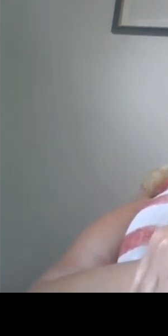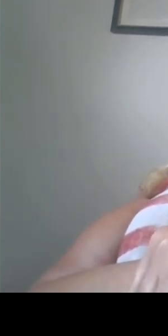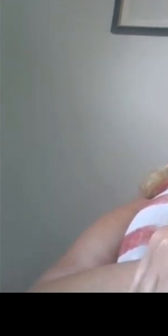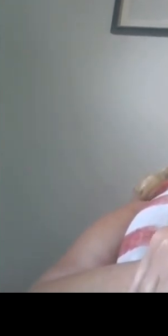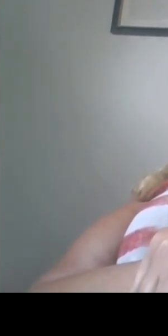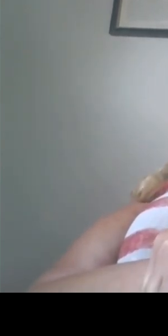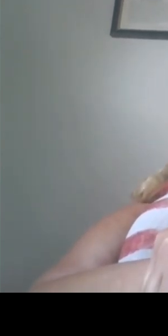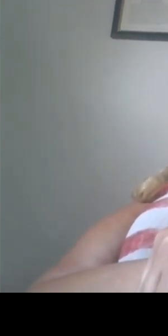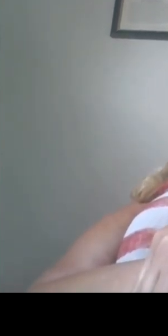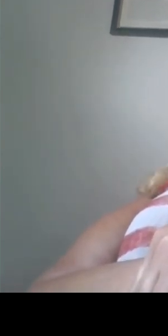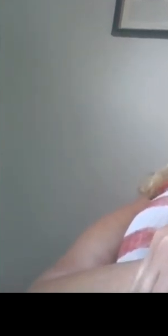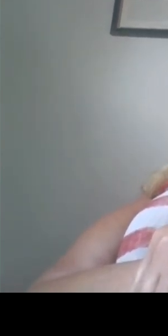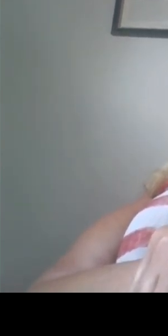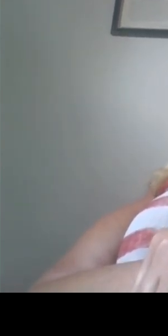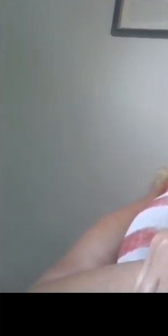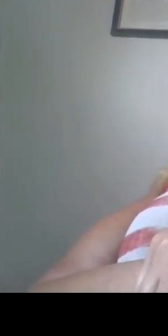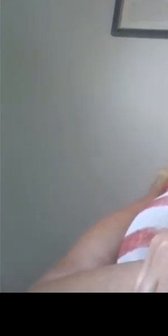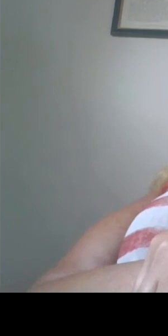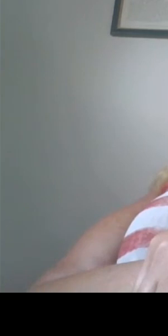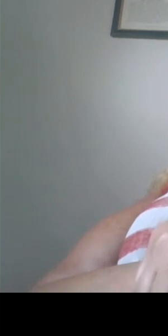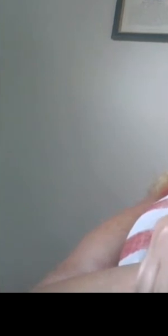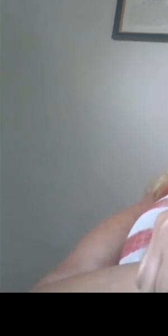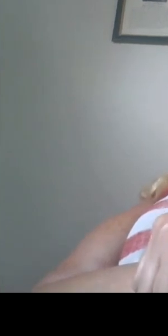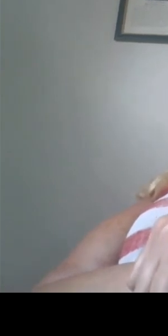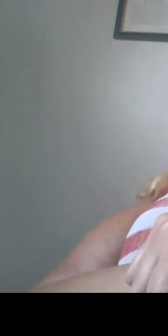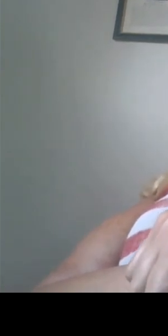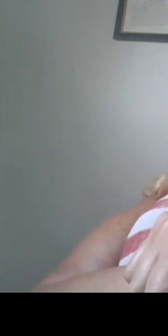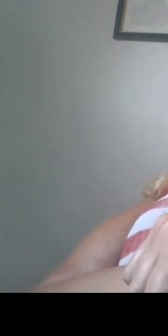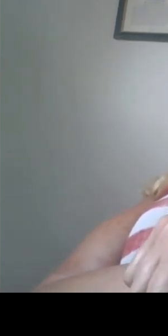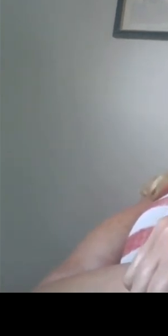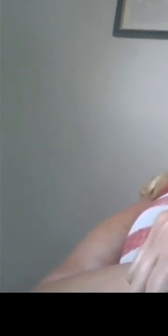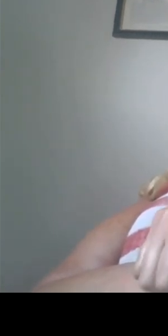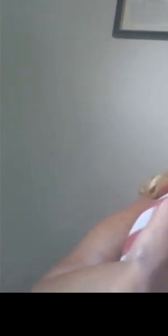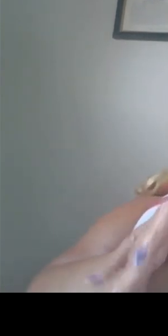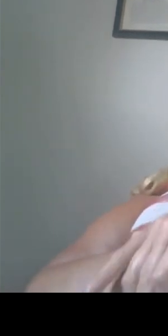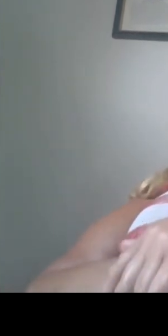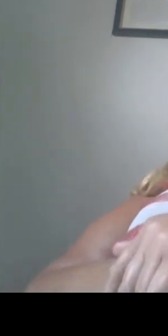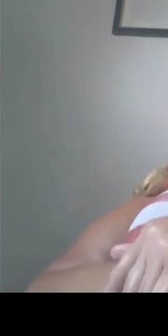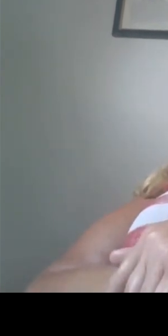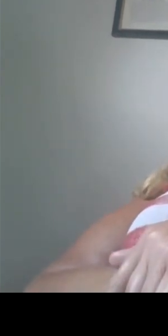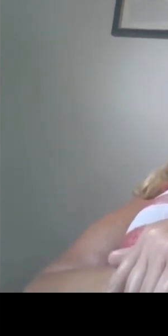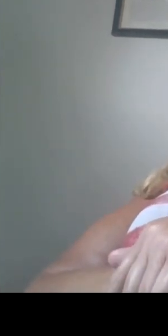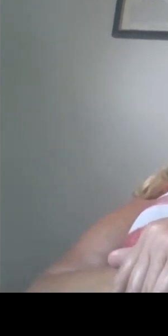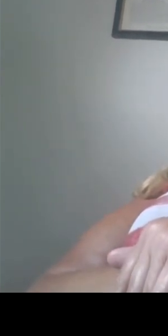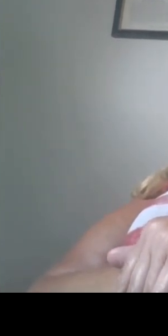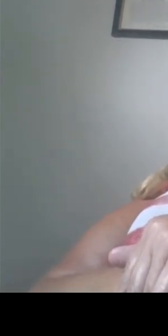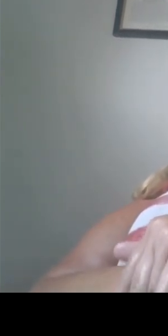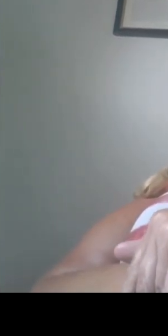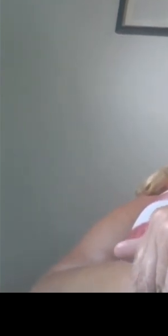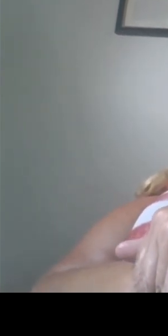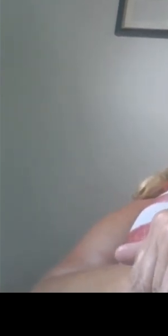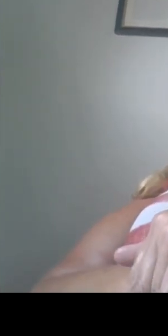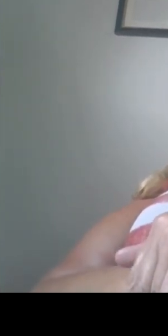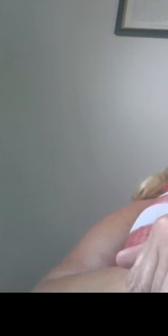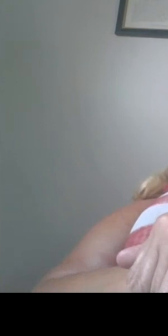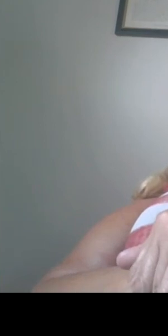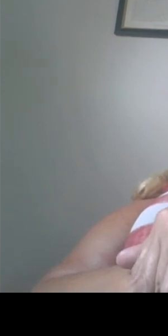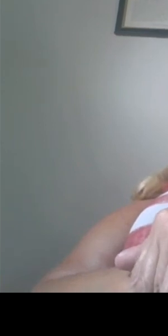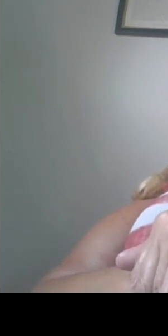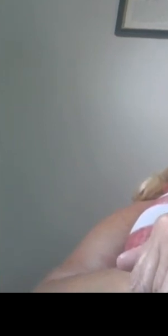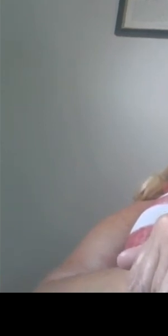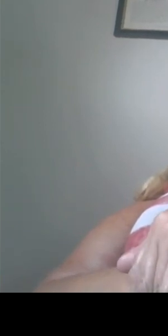one person do? One person can do a lot. And I was reminded just this week that